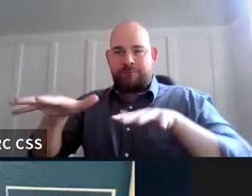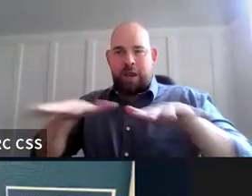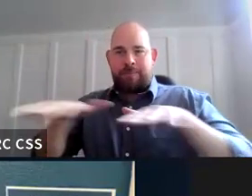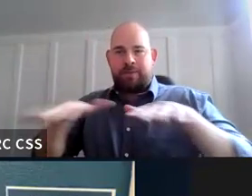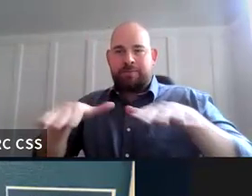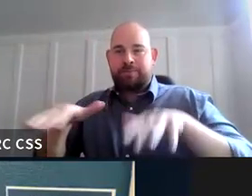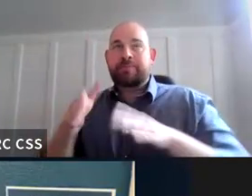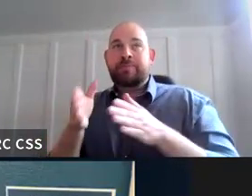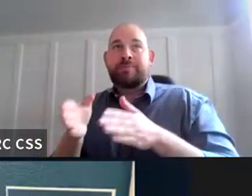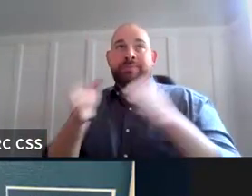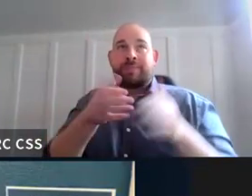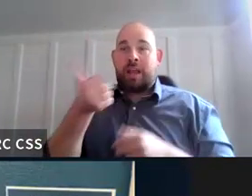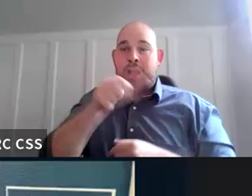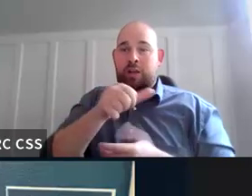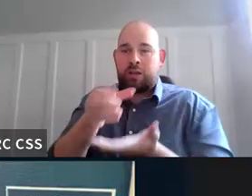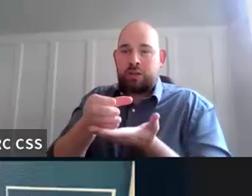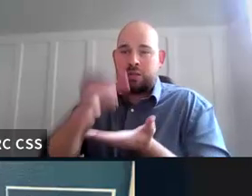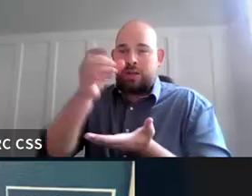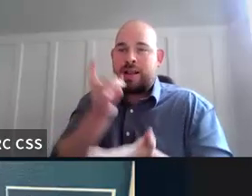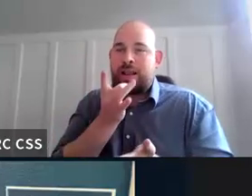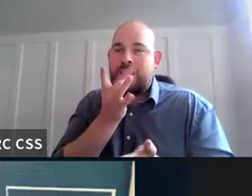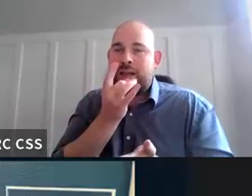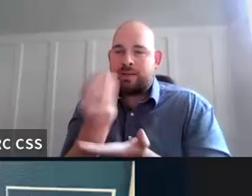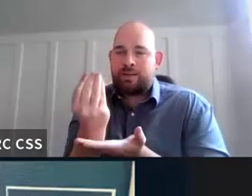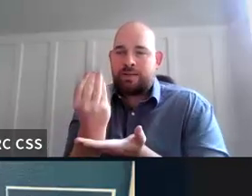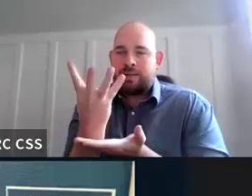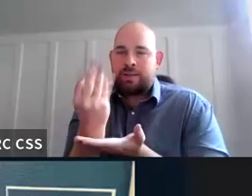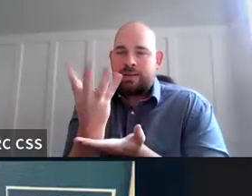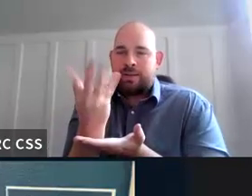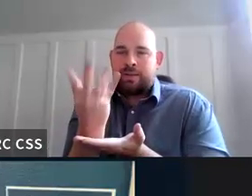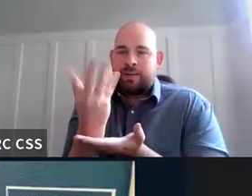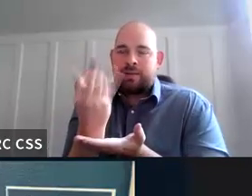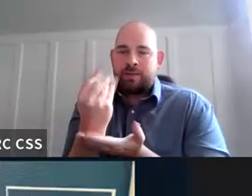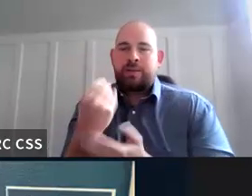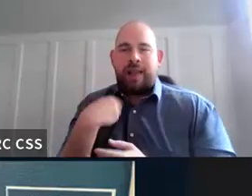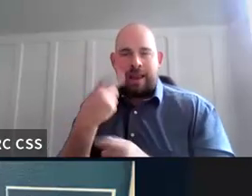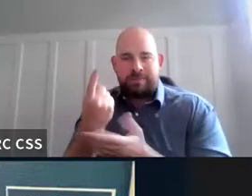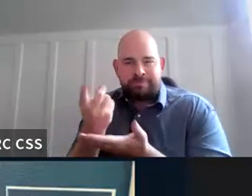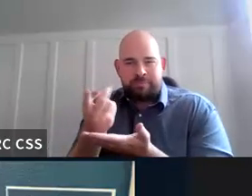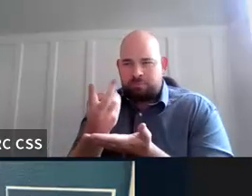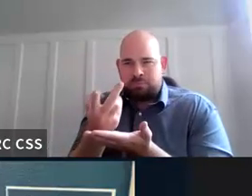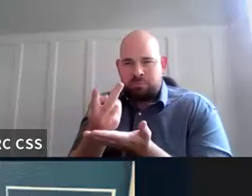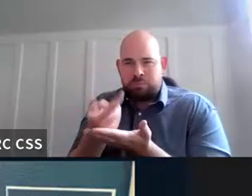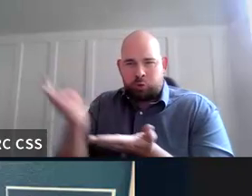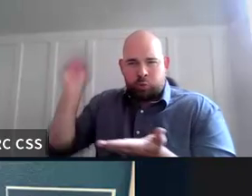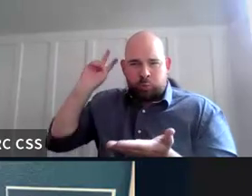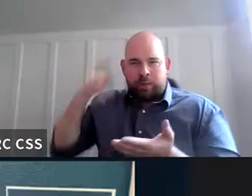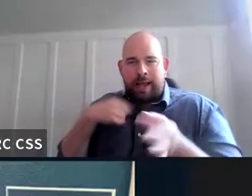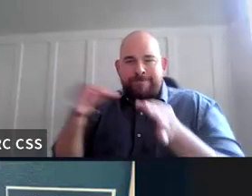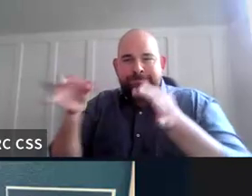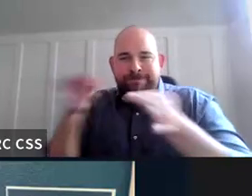red kind of dial itself that would light when it would alarm for waking up. And then there was a light that would flash too.